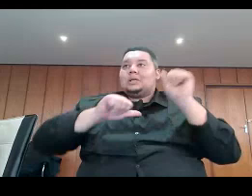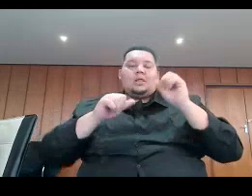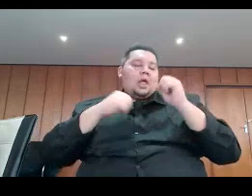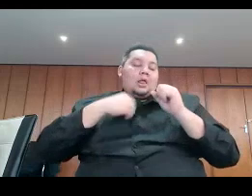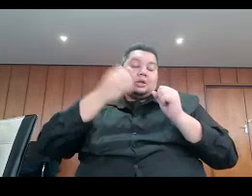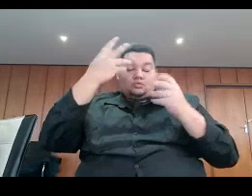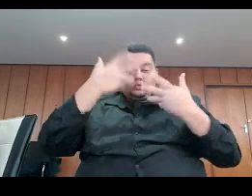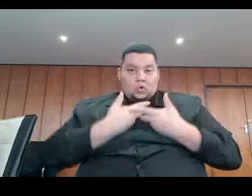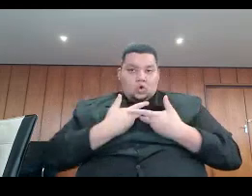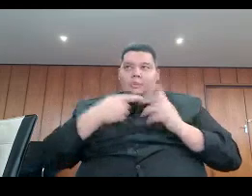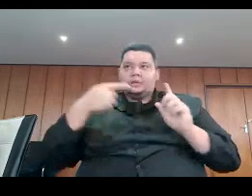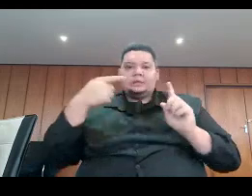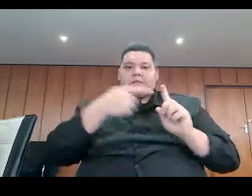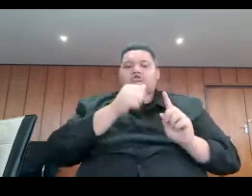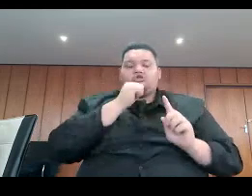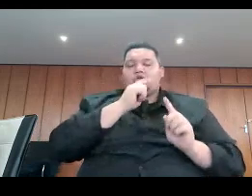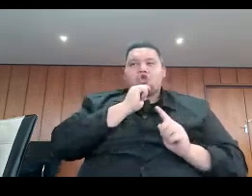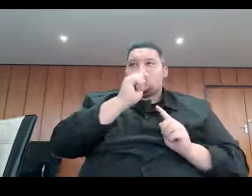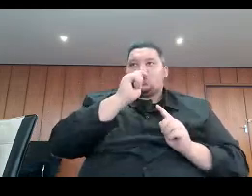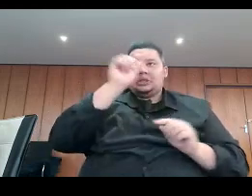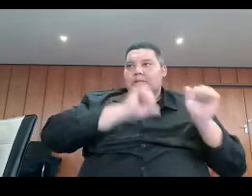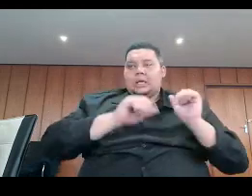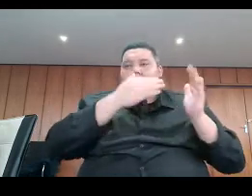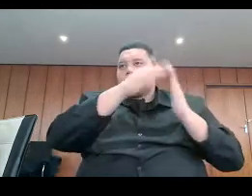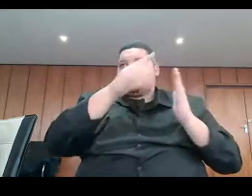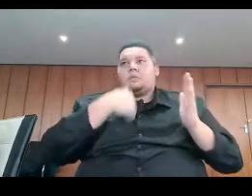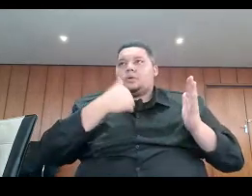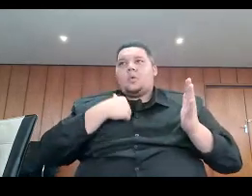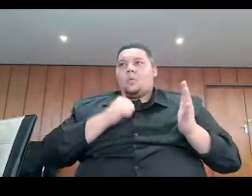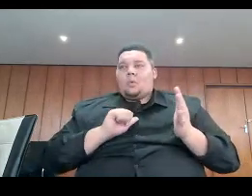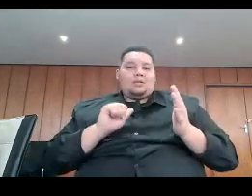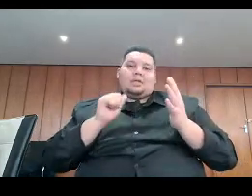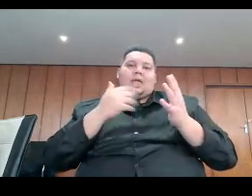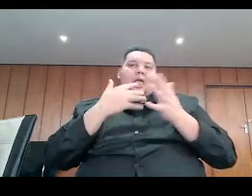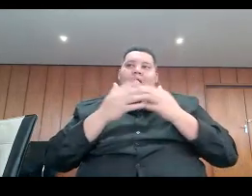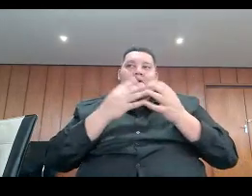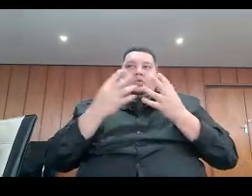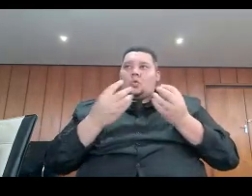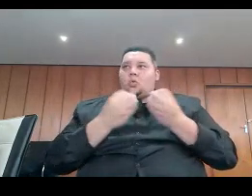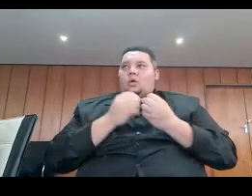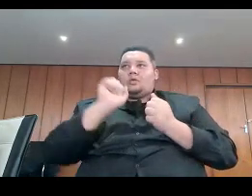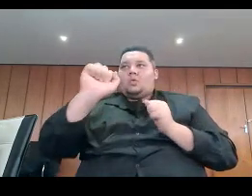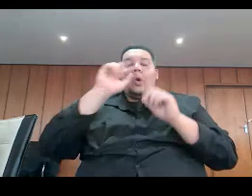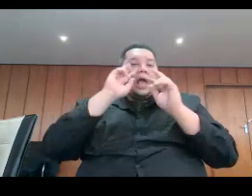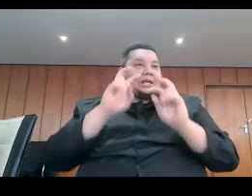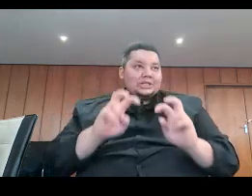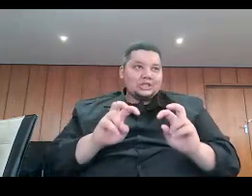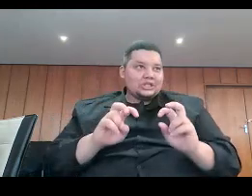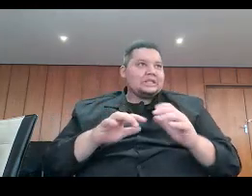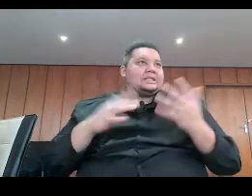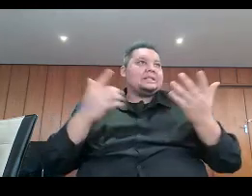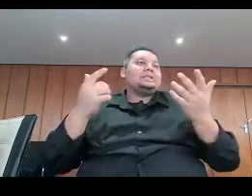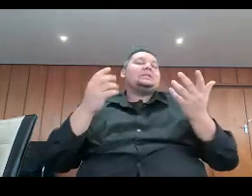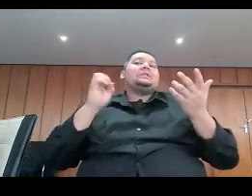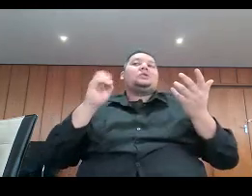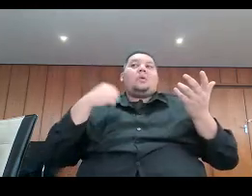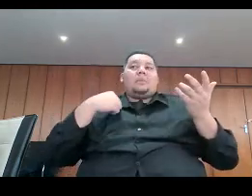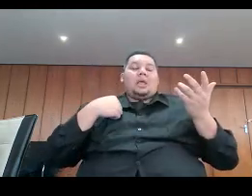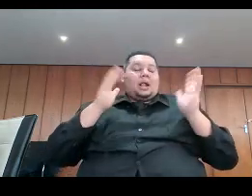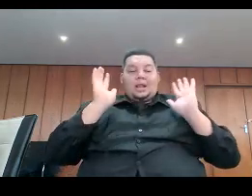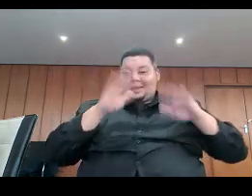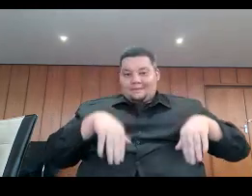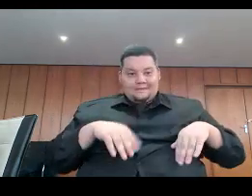told me, real science, take it away. We don't want to have anything to do with your research. And so I